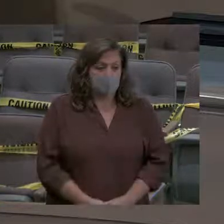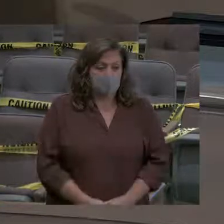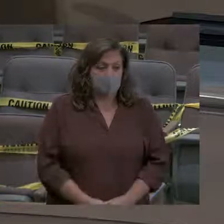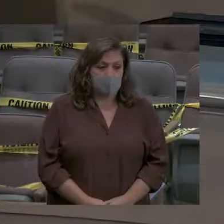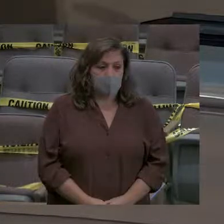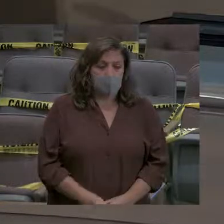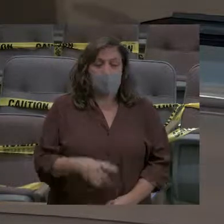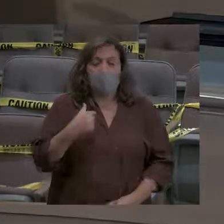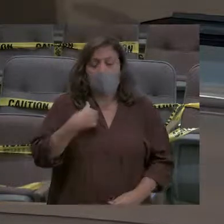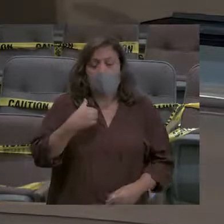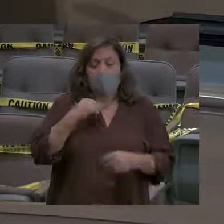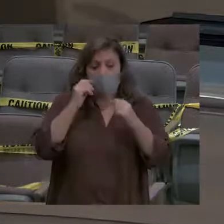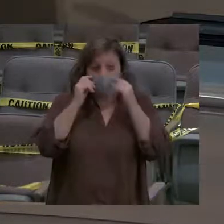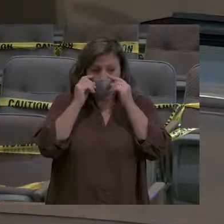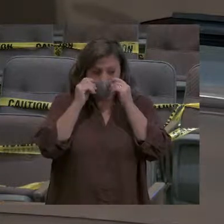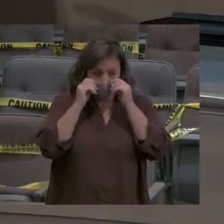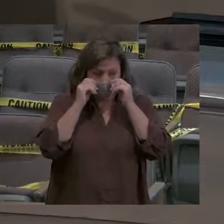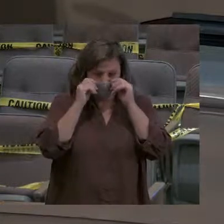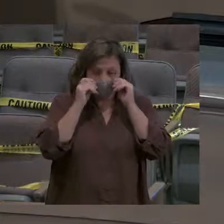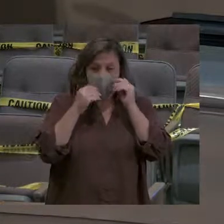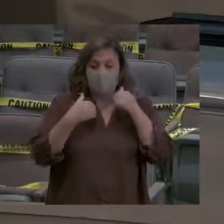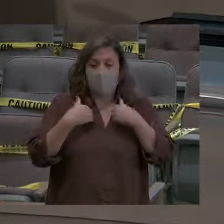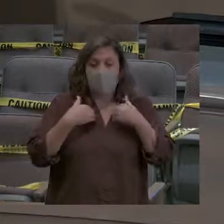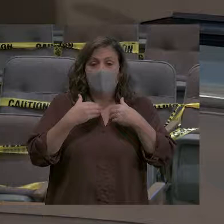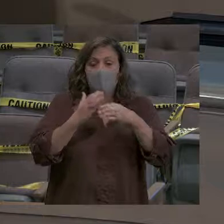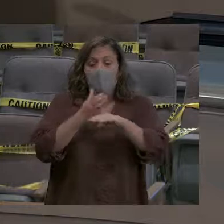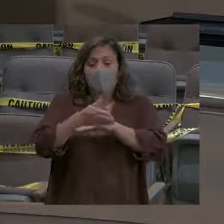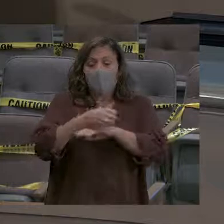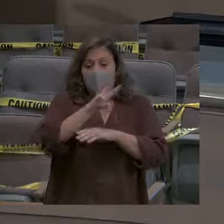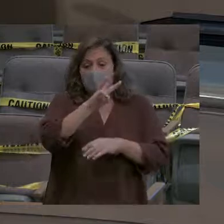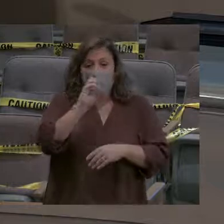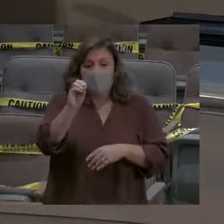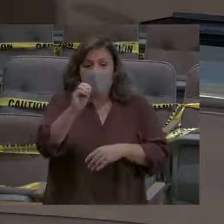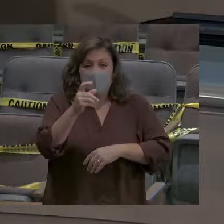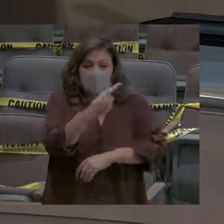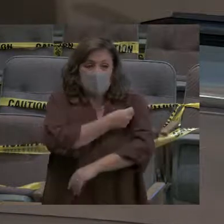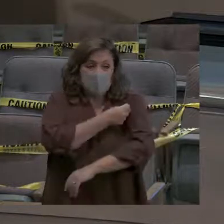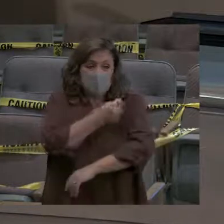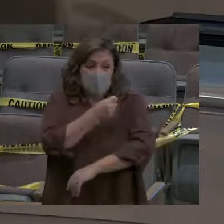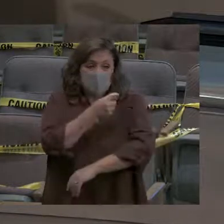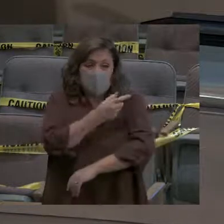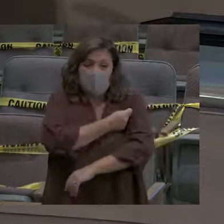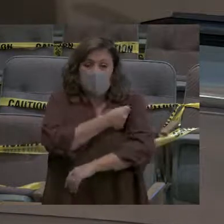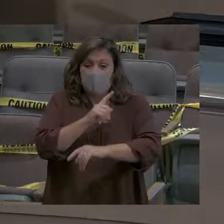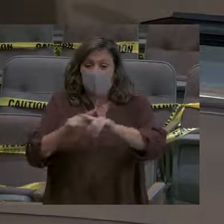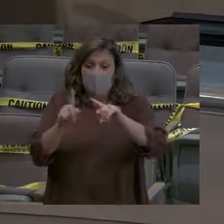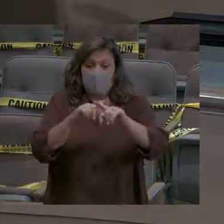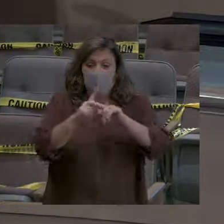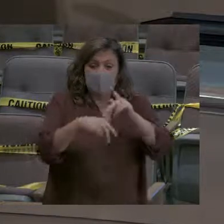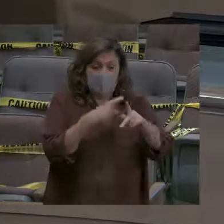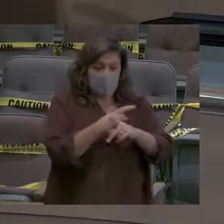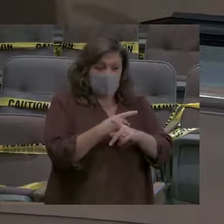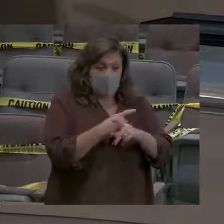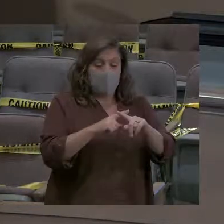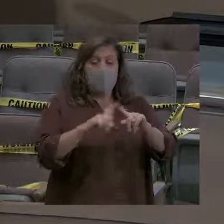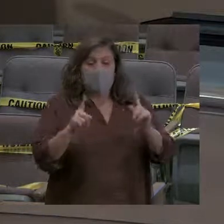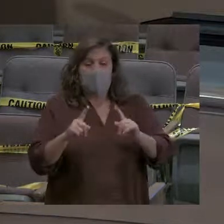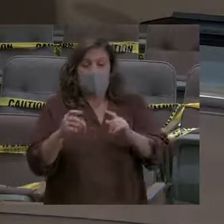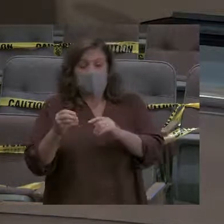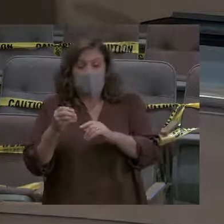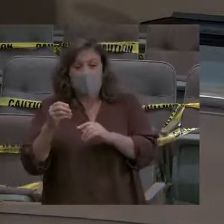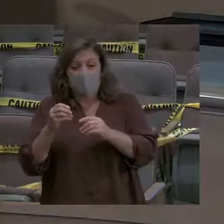looked at this point, and there's a handful that are showing very significant